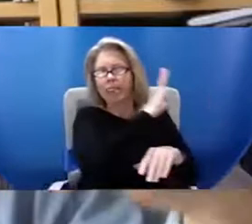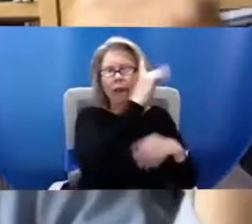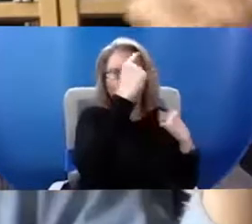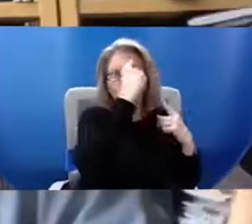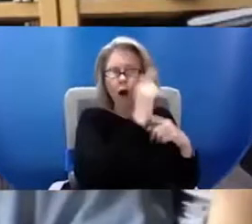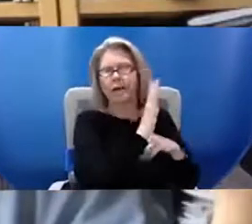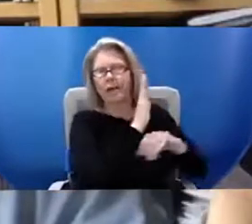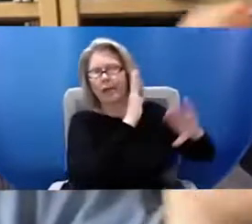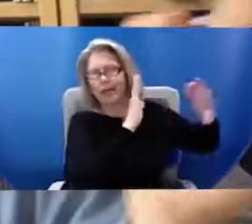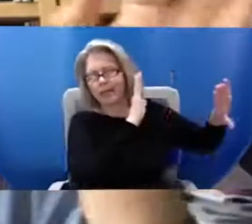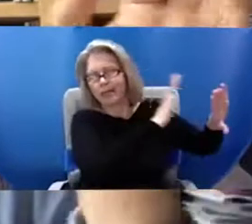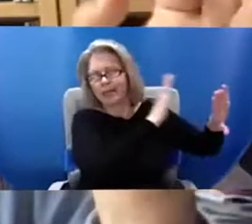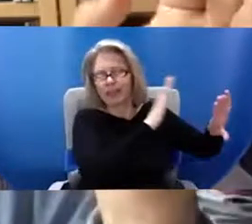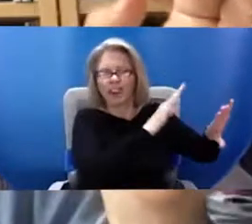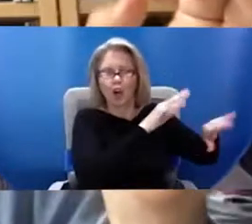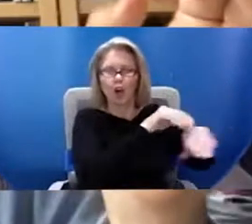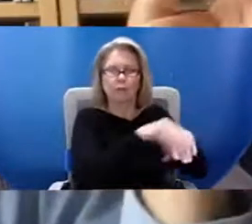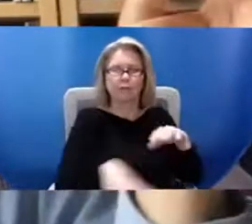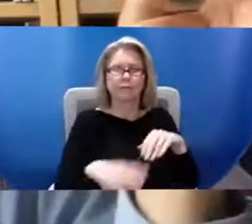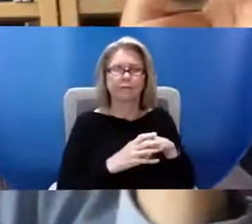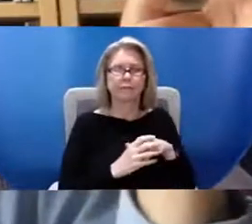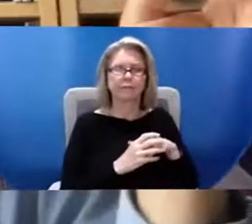logic, the dominant gaze. So she says